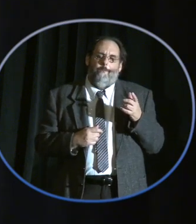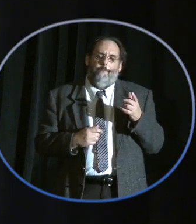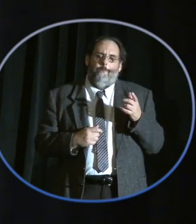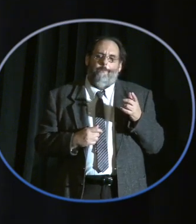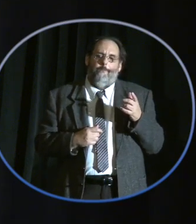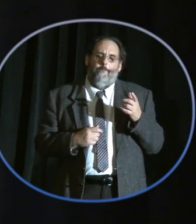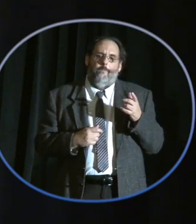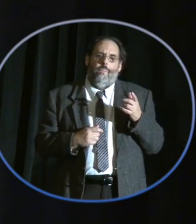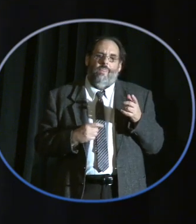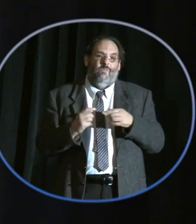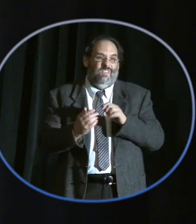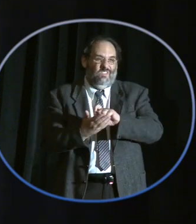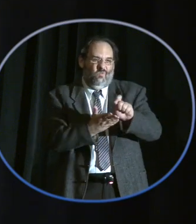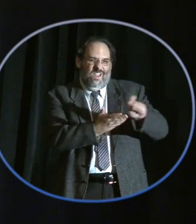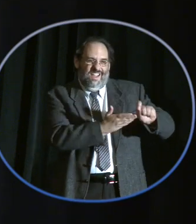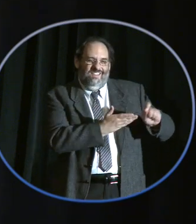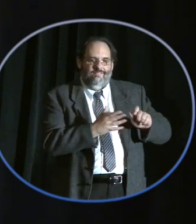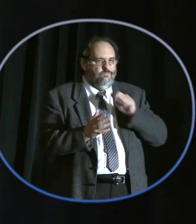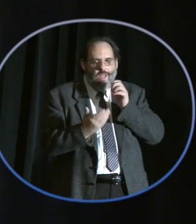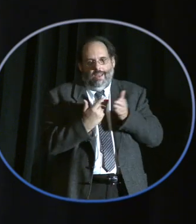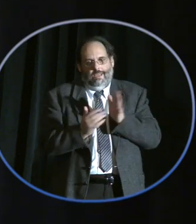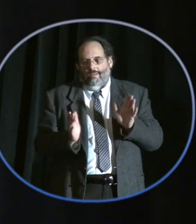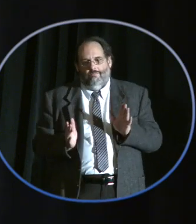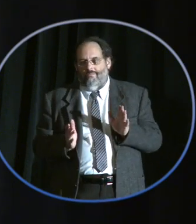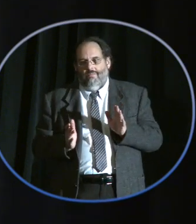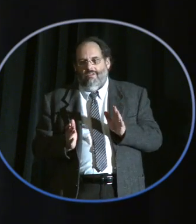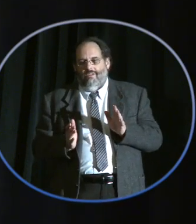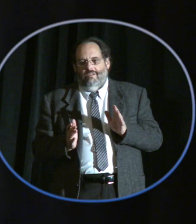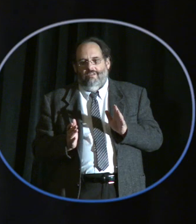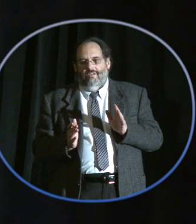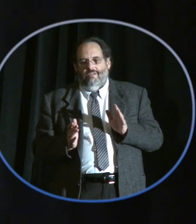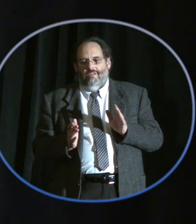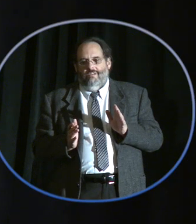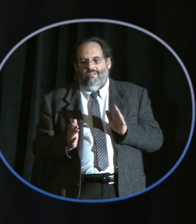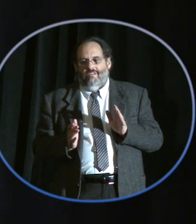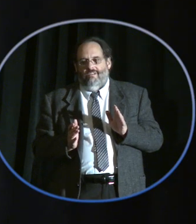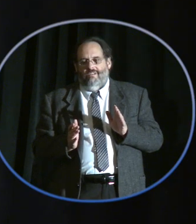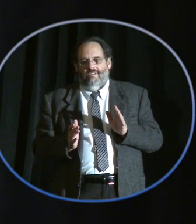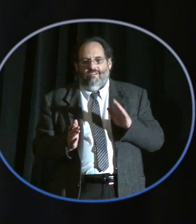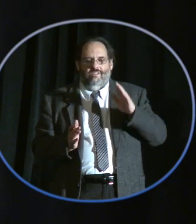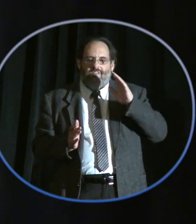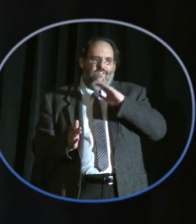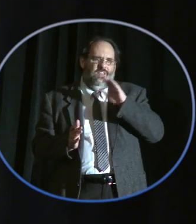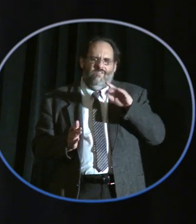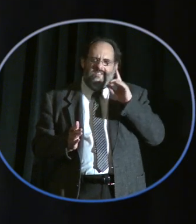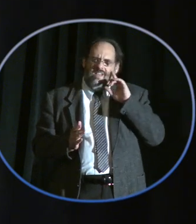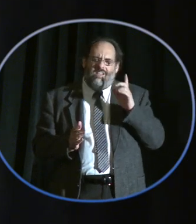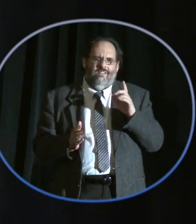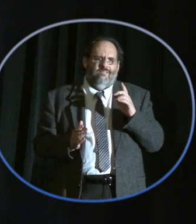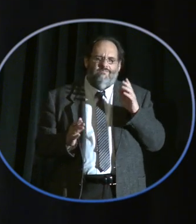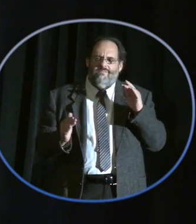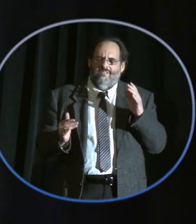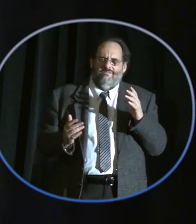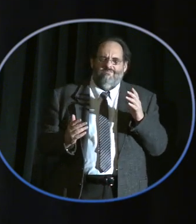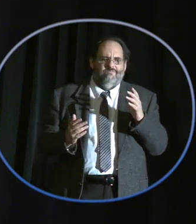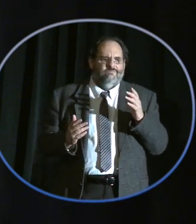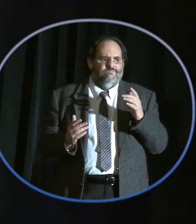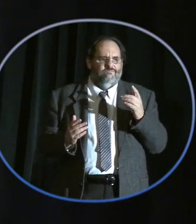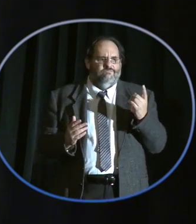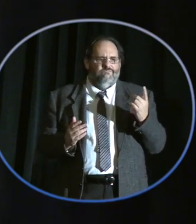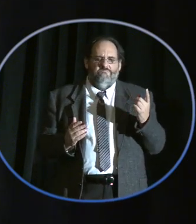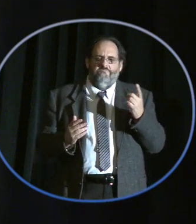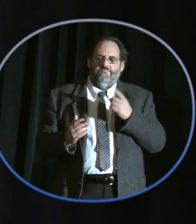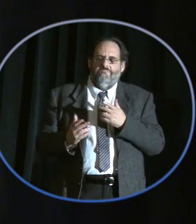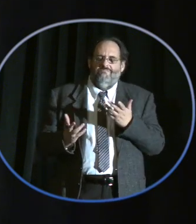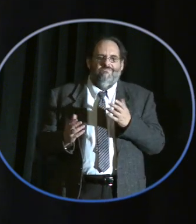The last thing I want to say is that with the squeegee and stuff, it's not easy, you know? Like, you never think nobody would come save you at all,